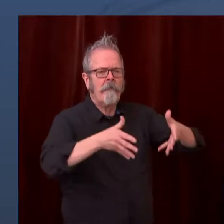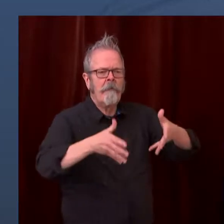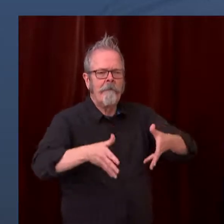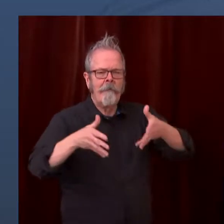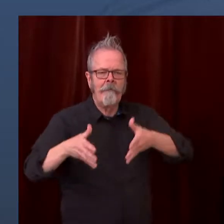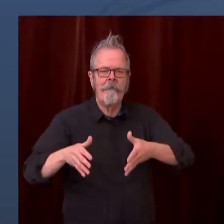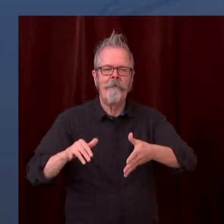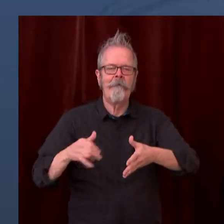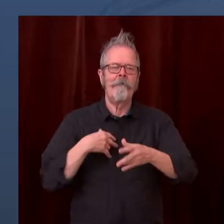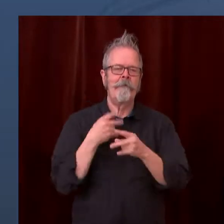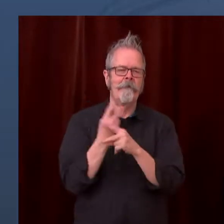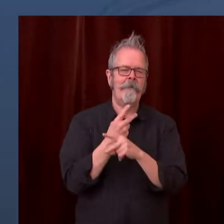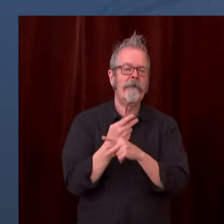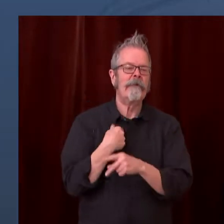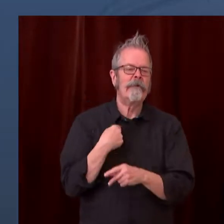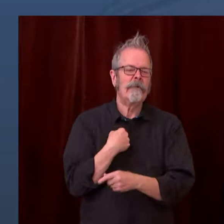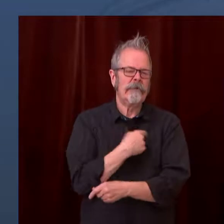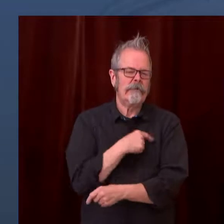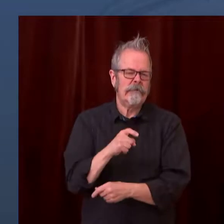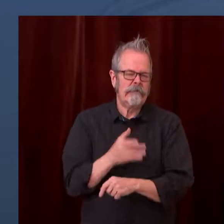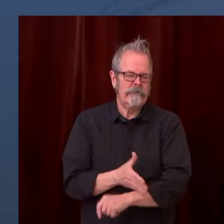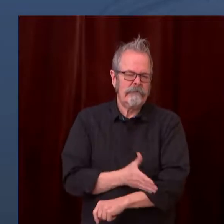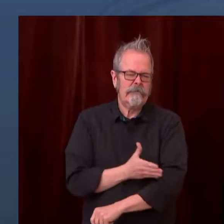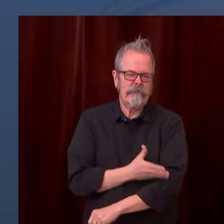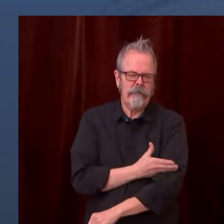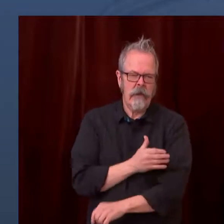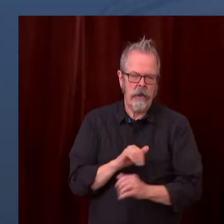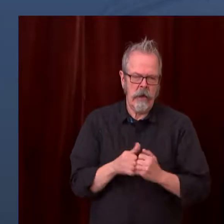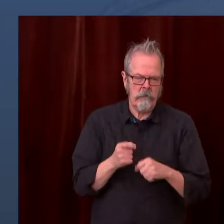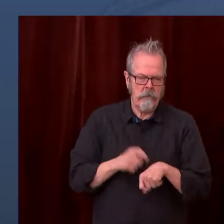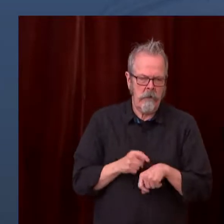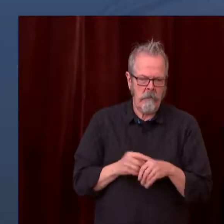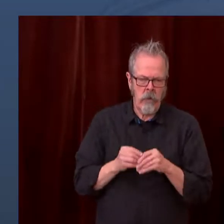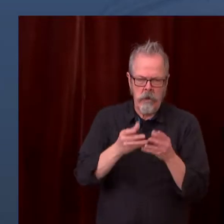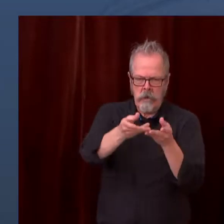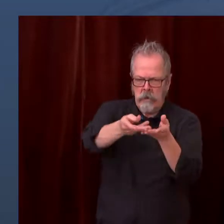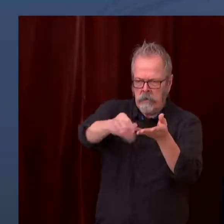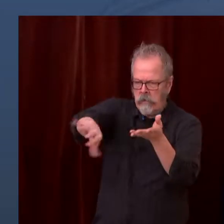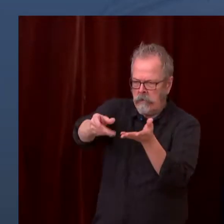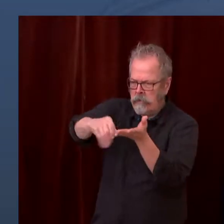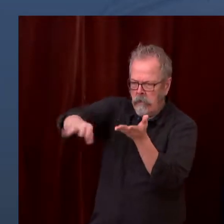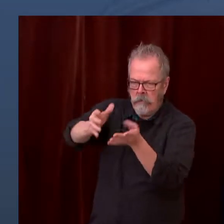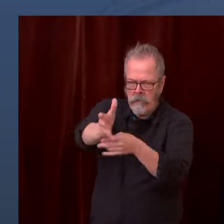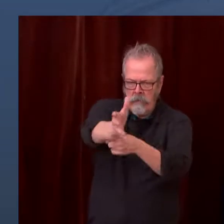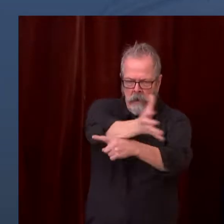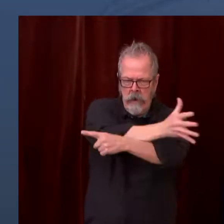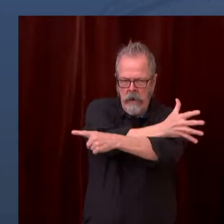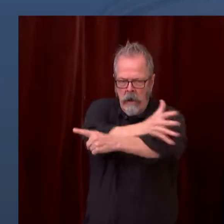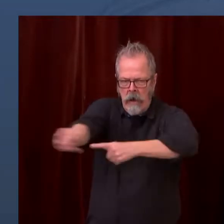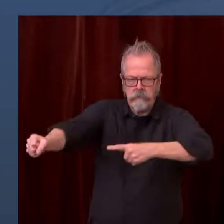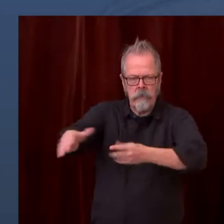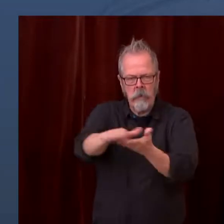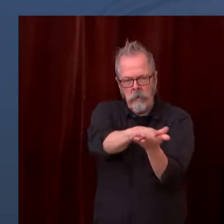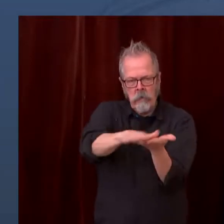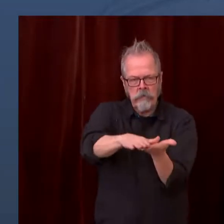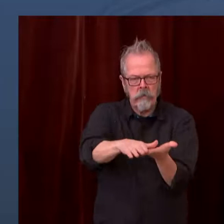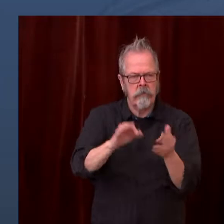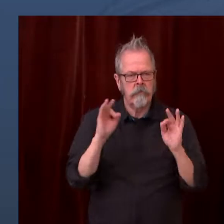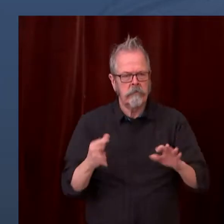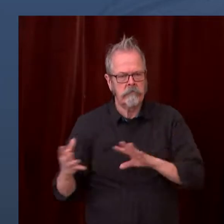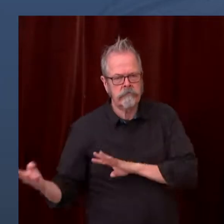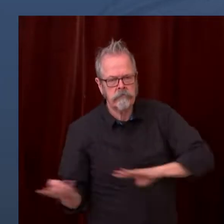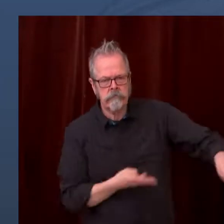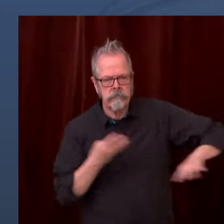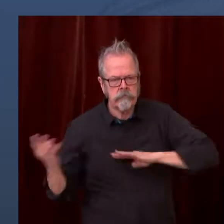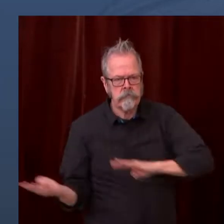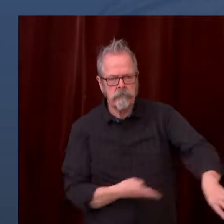have more real-time direct interfaces with these providers. So just making iterative improvements so that this is a better customer